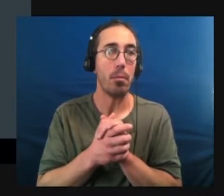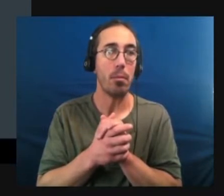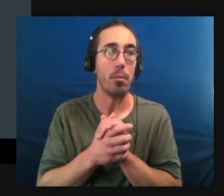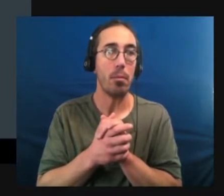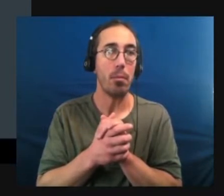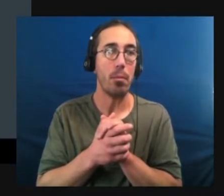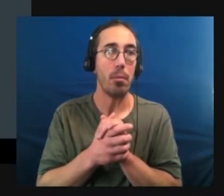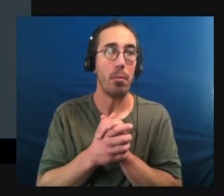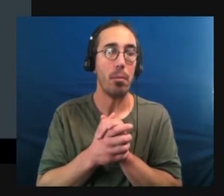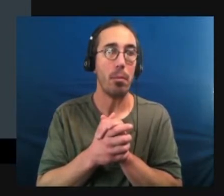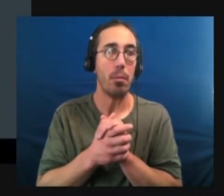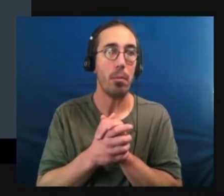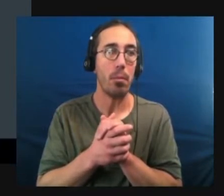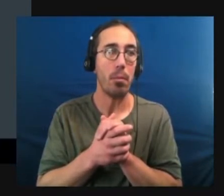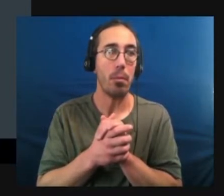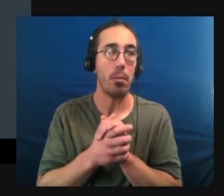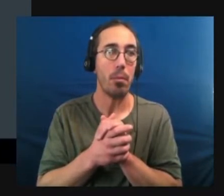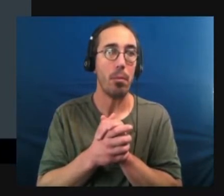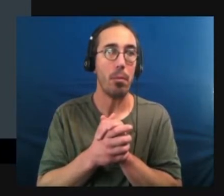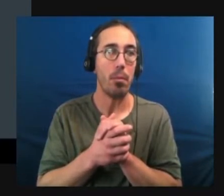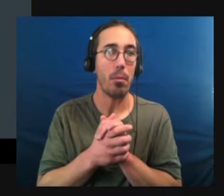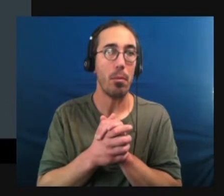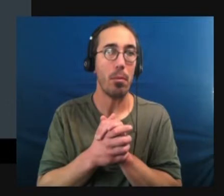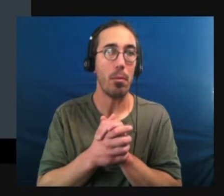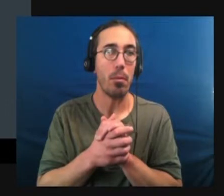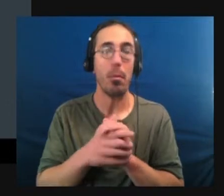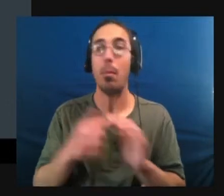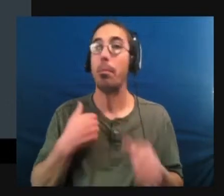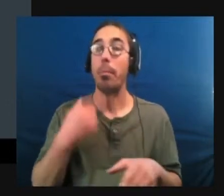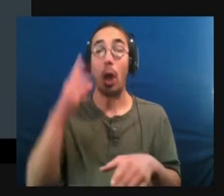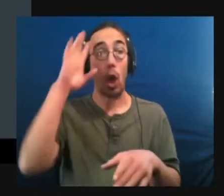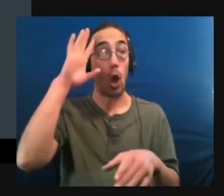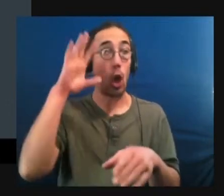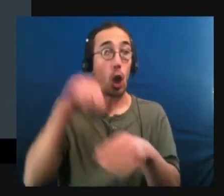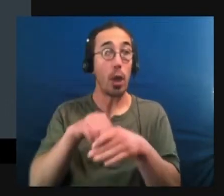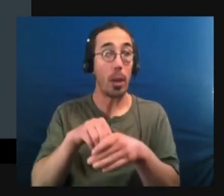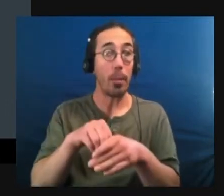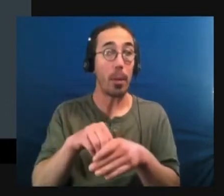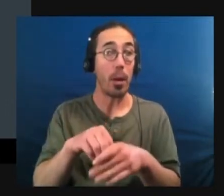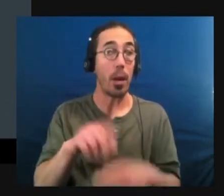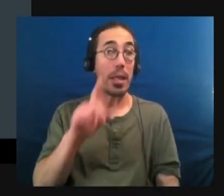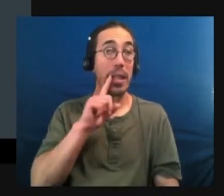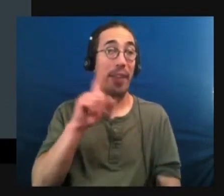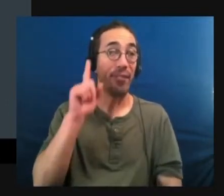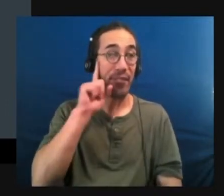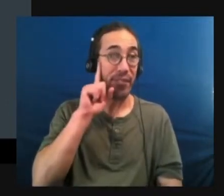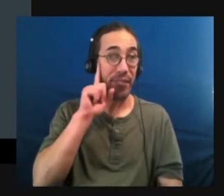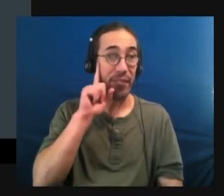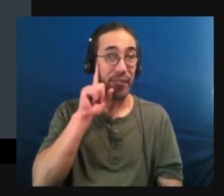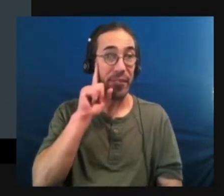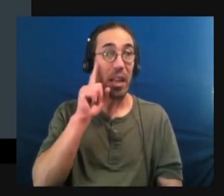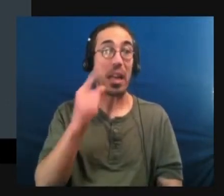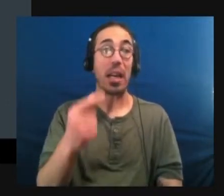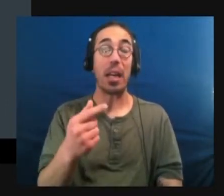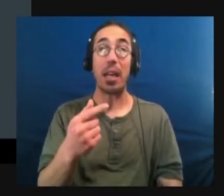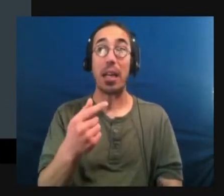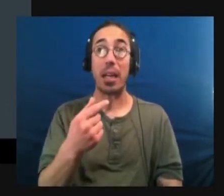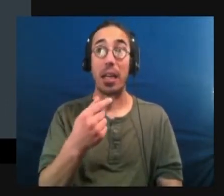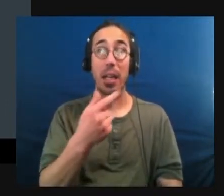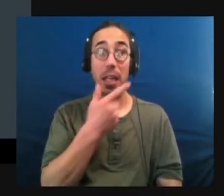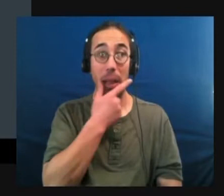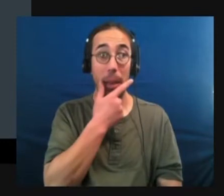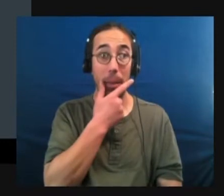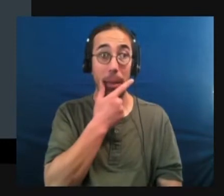embrace right now are my autistic identity, my deaf identity, my queer identity, and